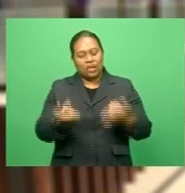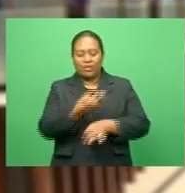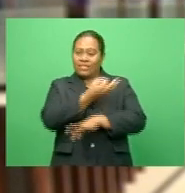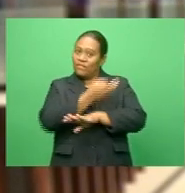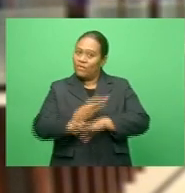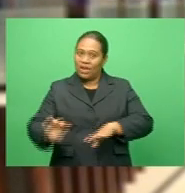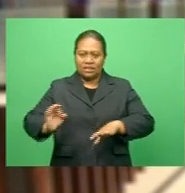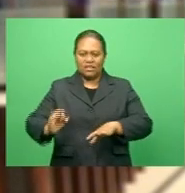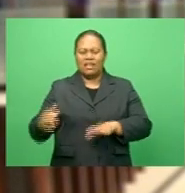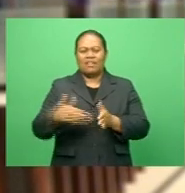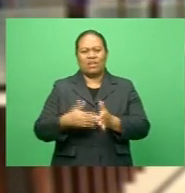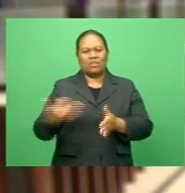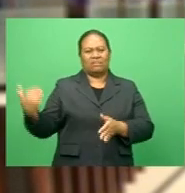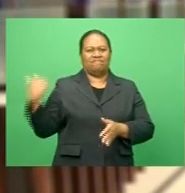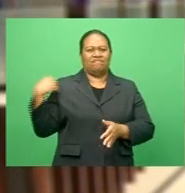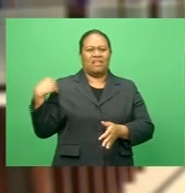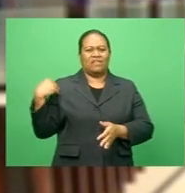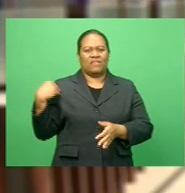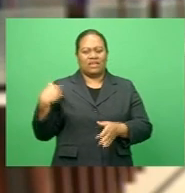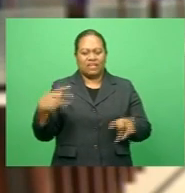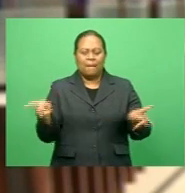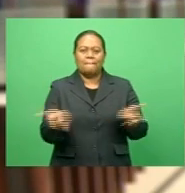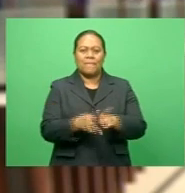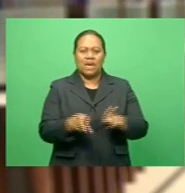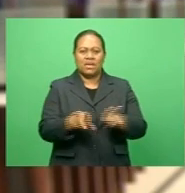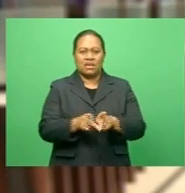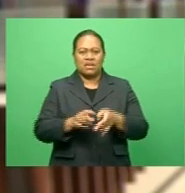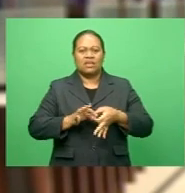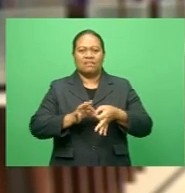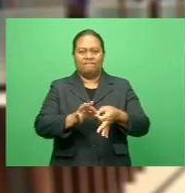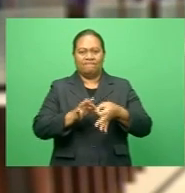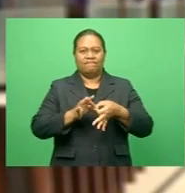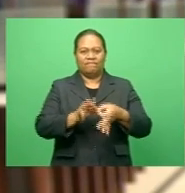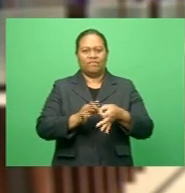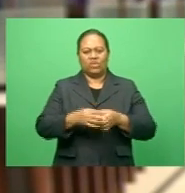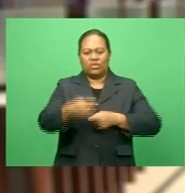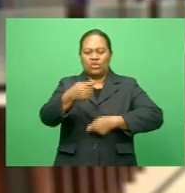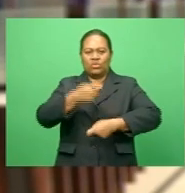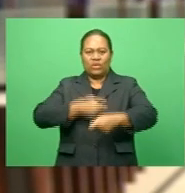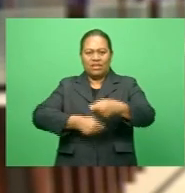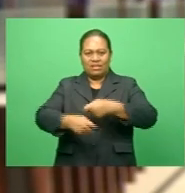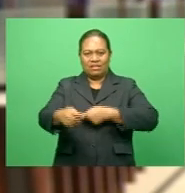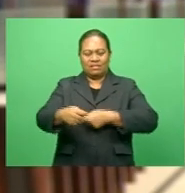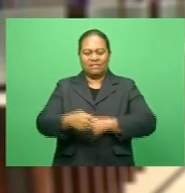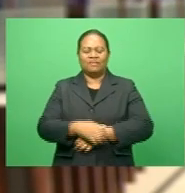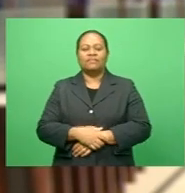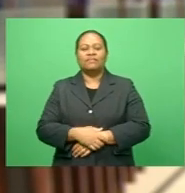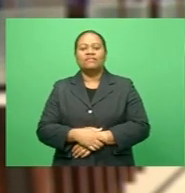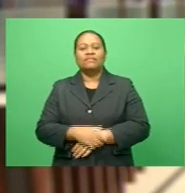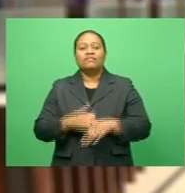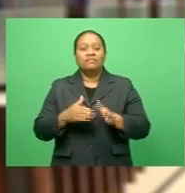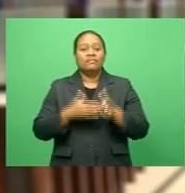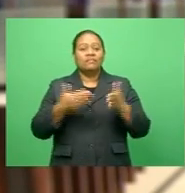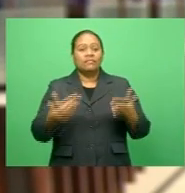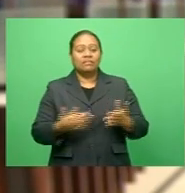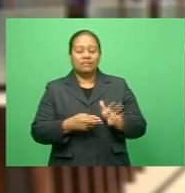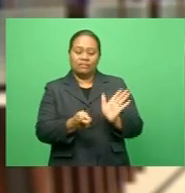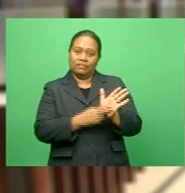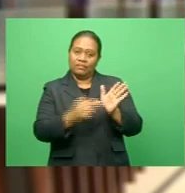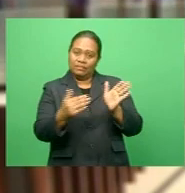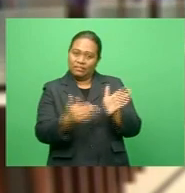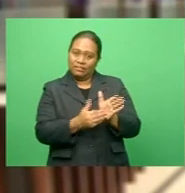lockdowns affecting its key trading partners could dent demand for Chinese exports. Closer to home, New